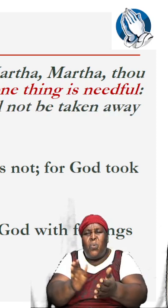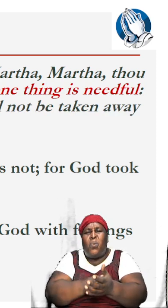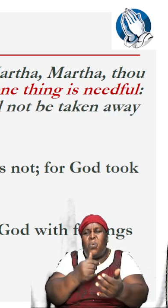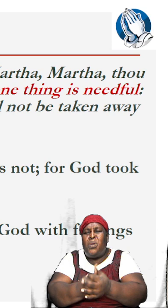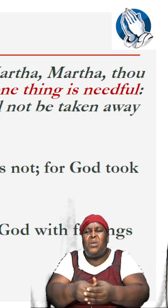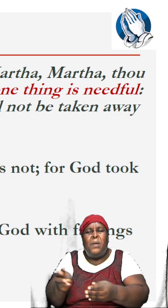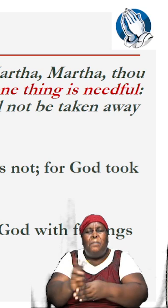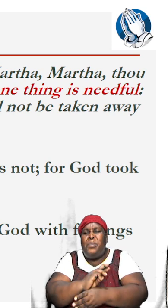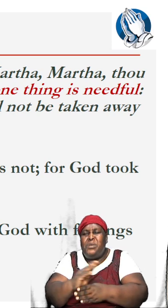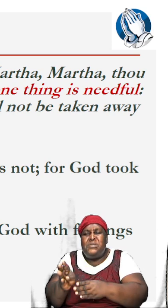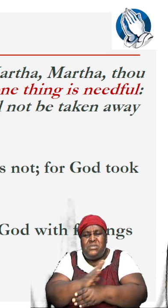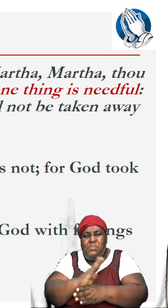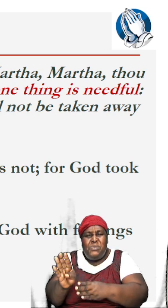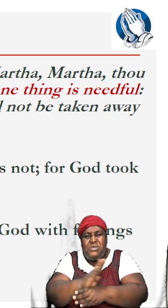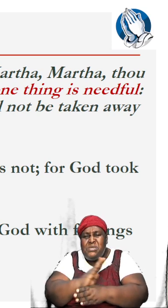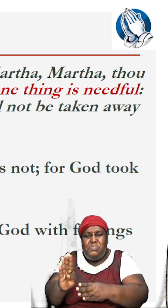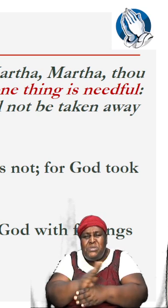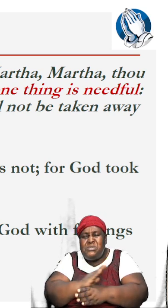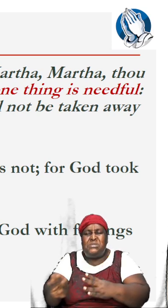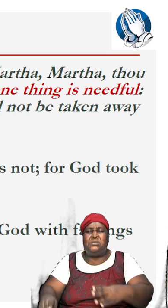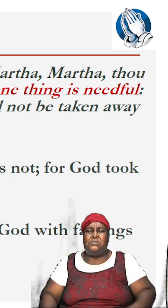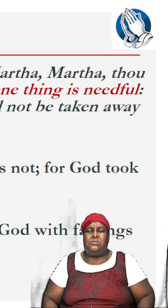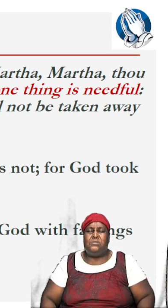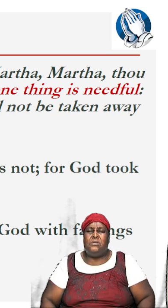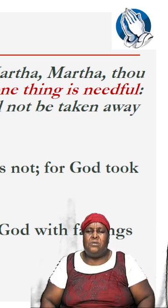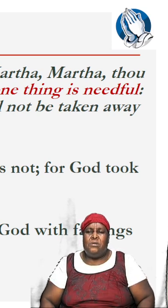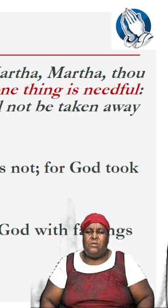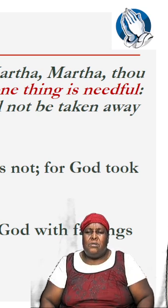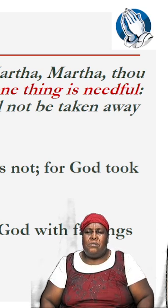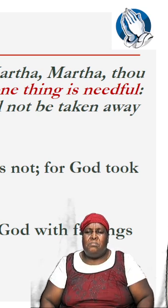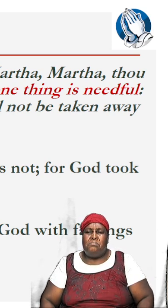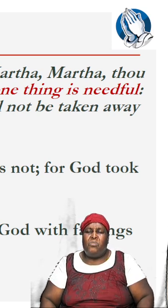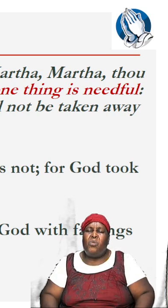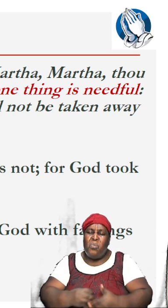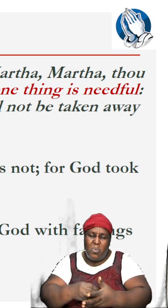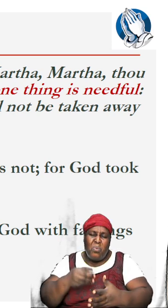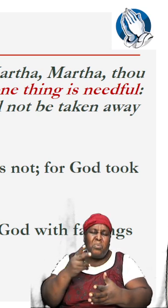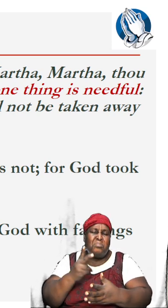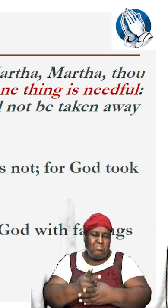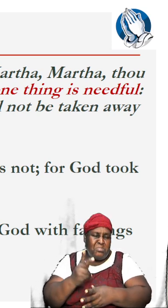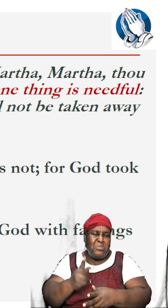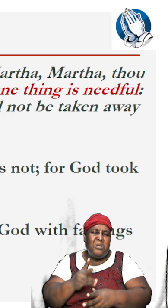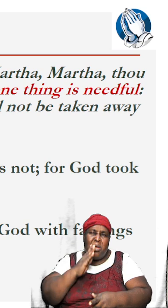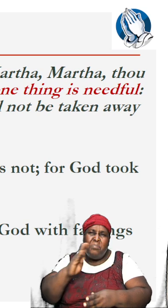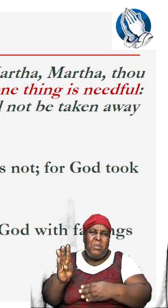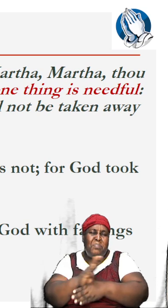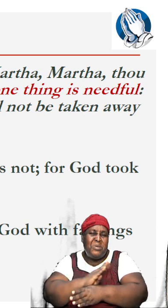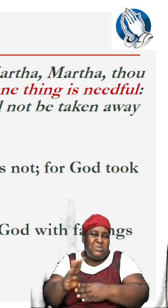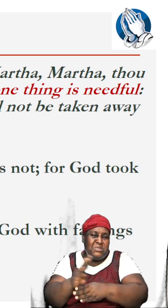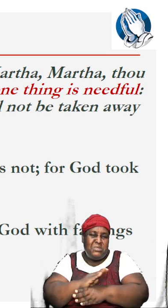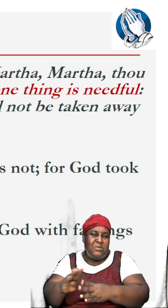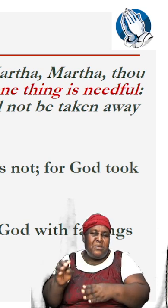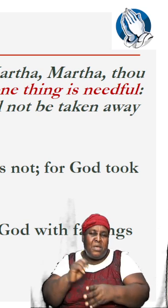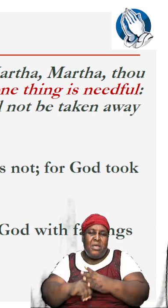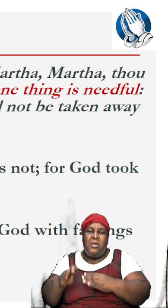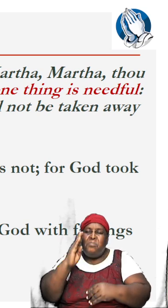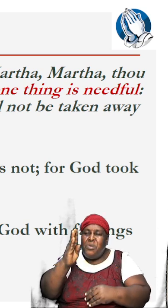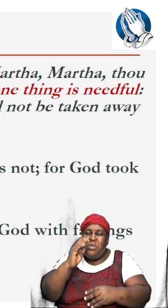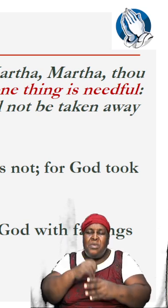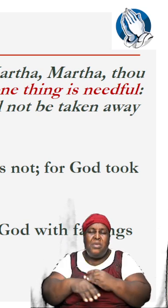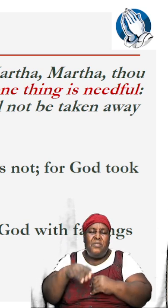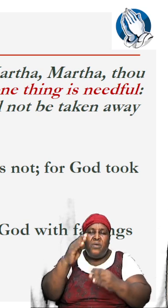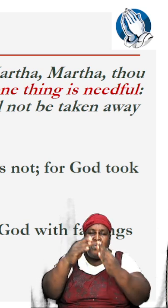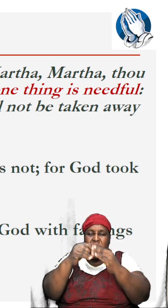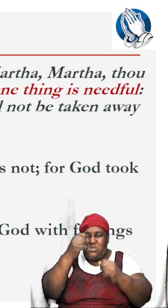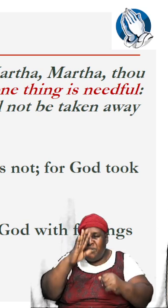just a busy bee. And it's okay to be a busy bee sometimes. You know, sometimes we can be in the house of God and we are